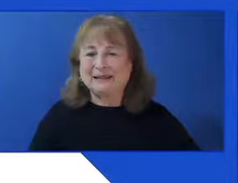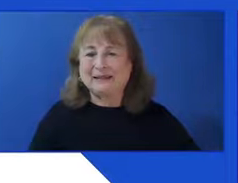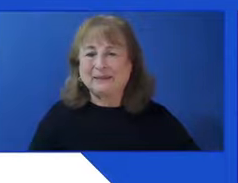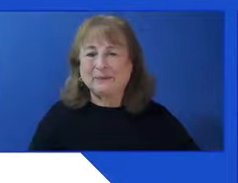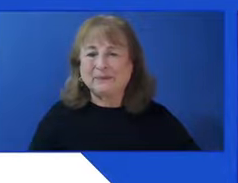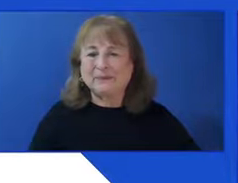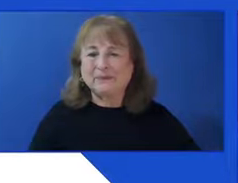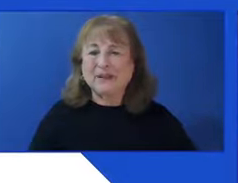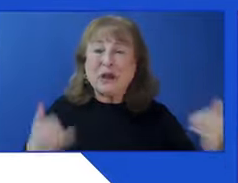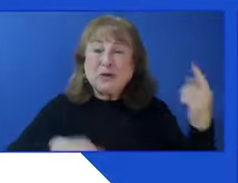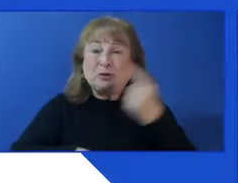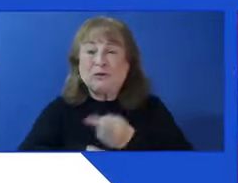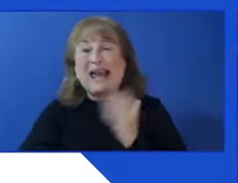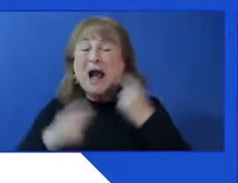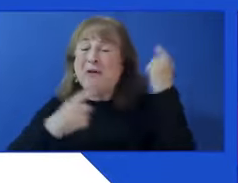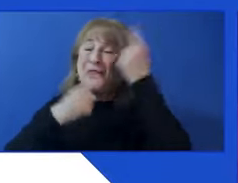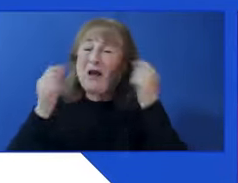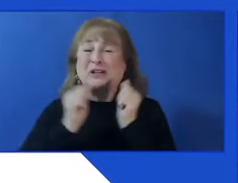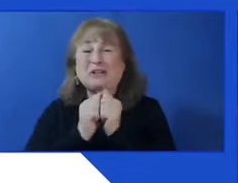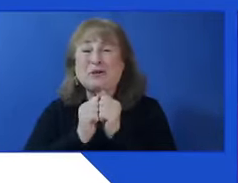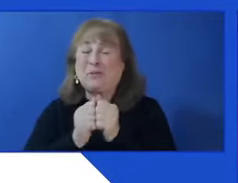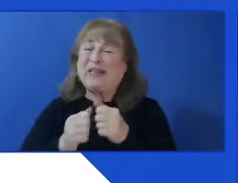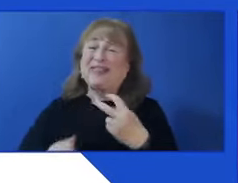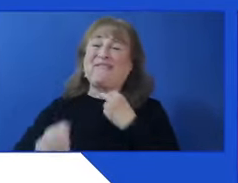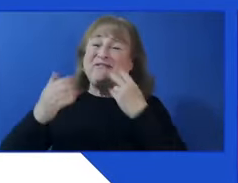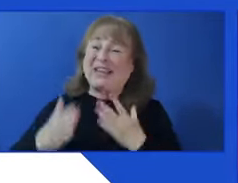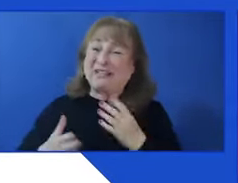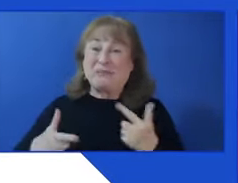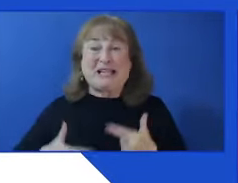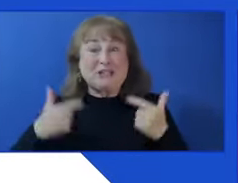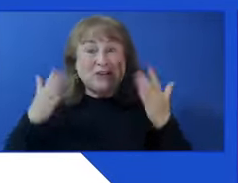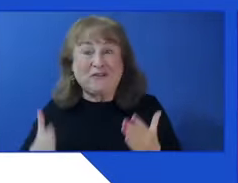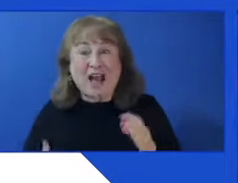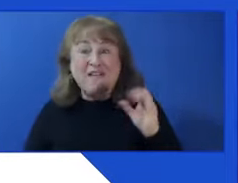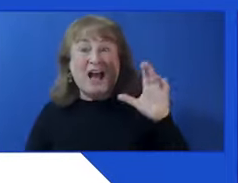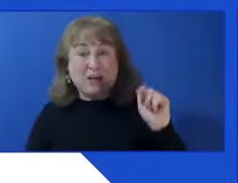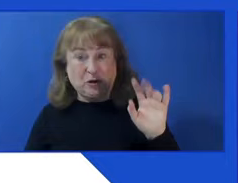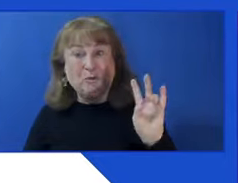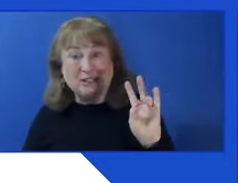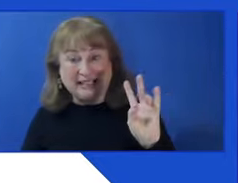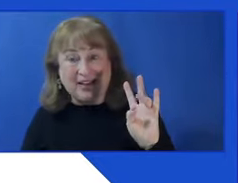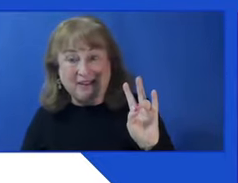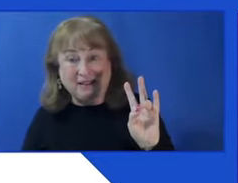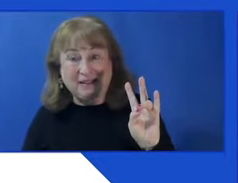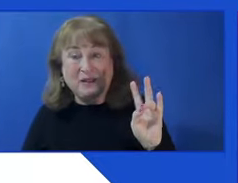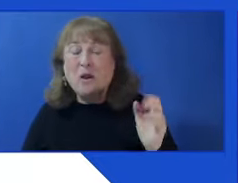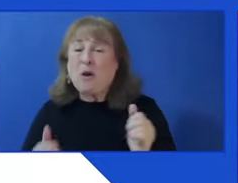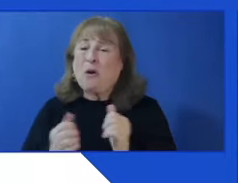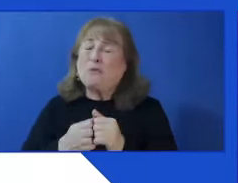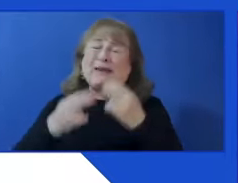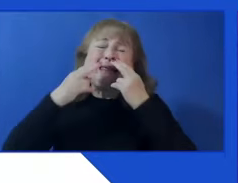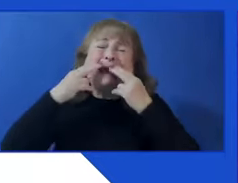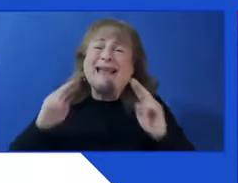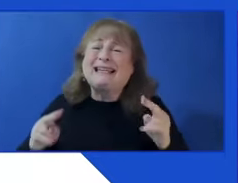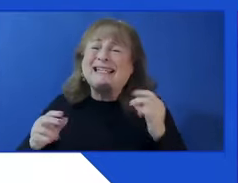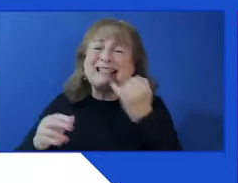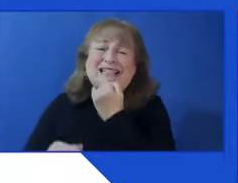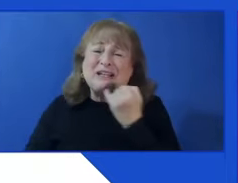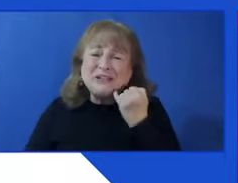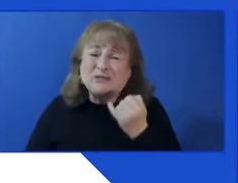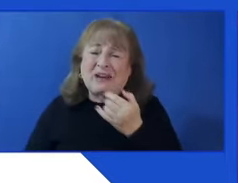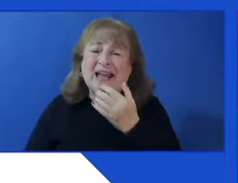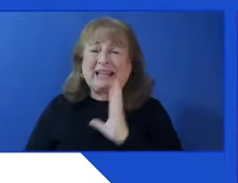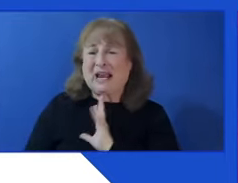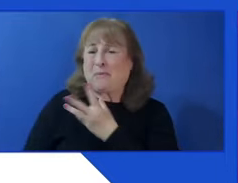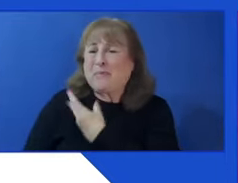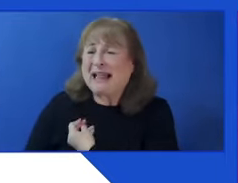Today, our thoughts are with the victims and survivors of October 7th, with the innocent Israeli and